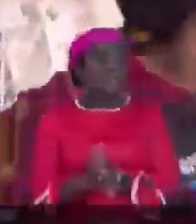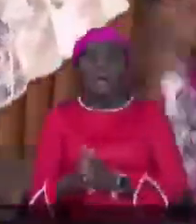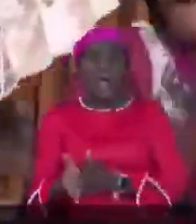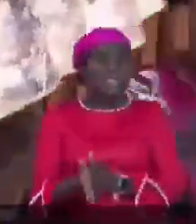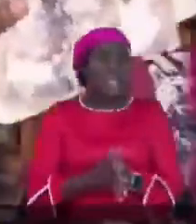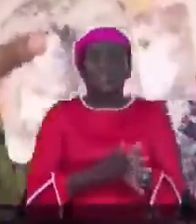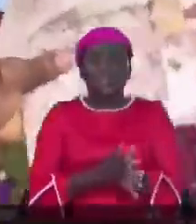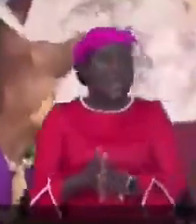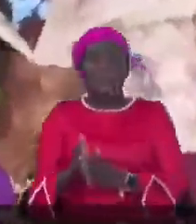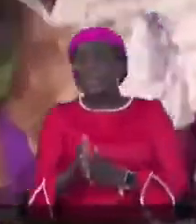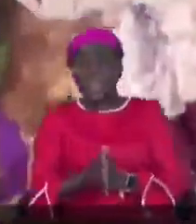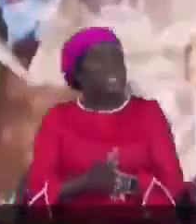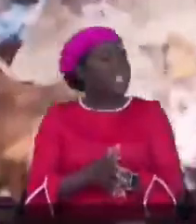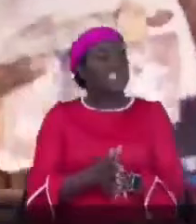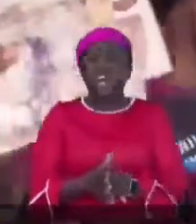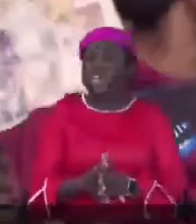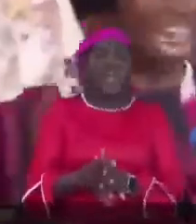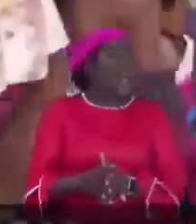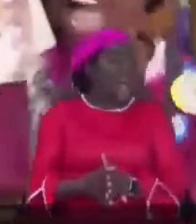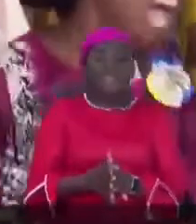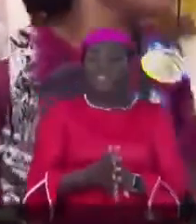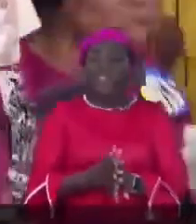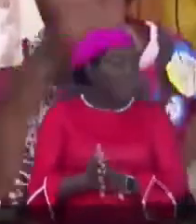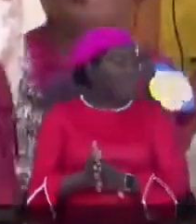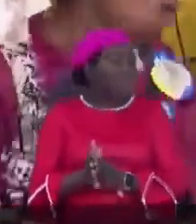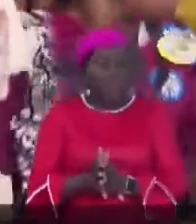Thank you, Jesus.